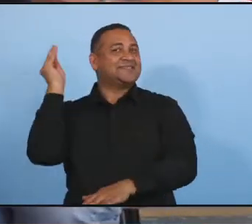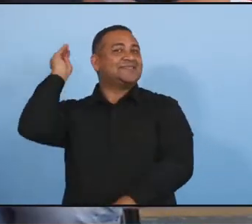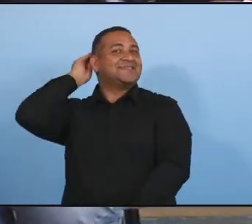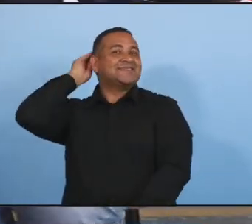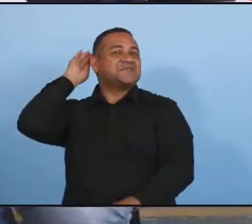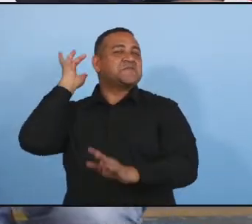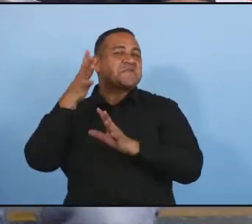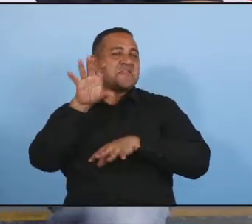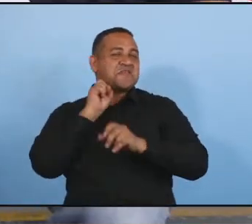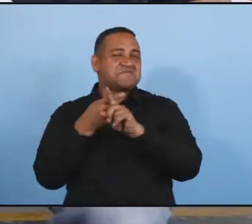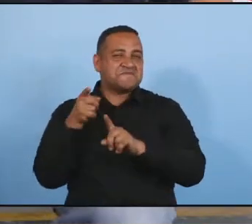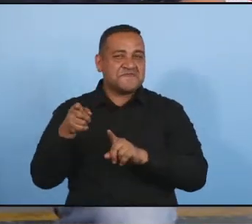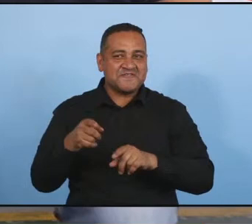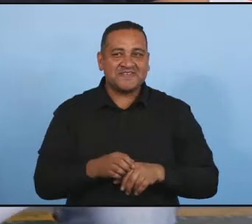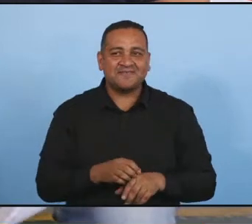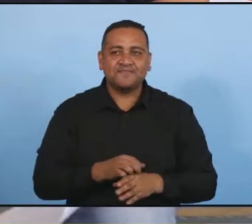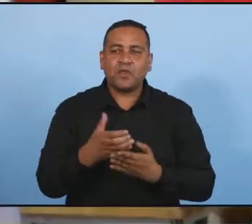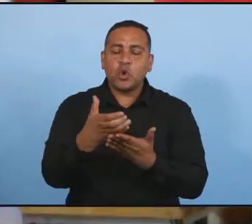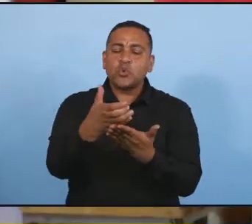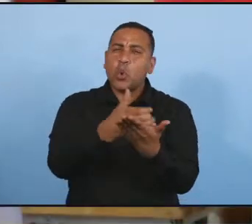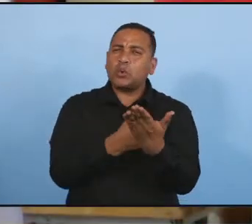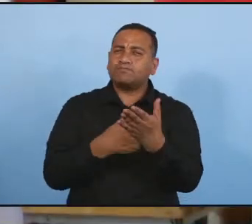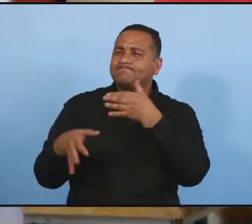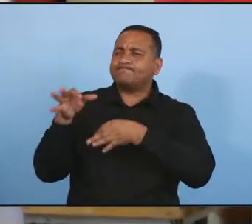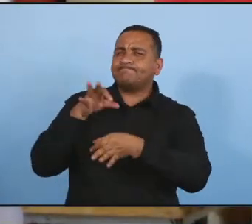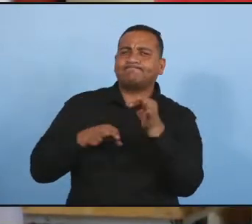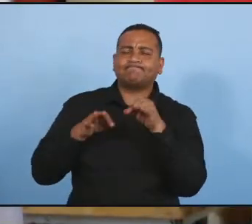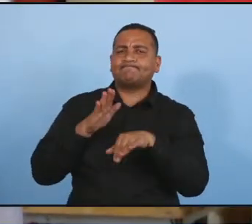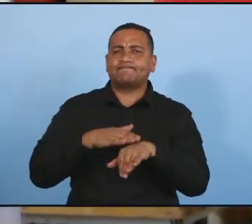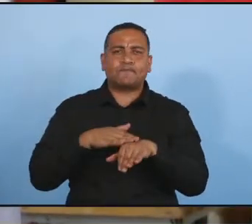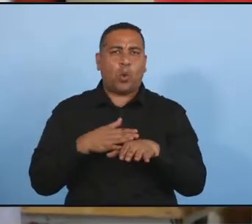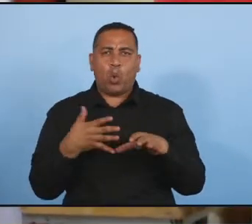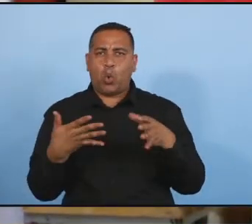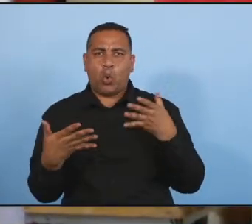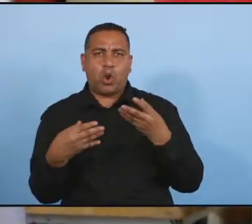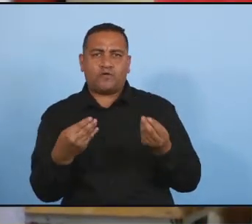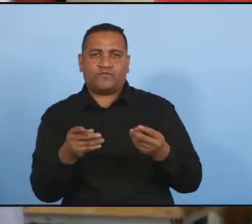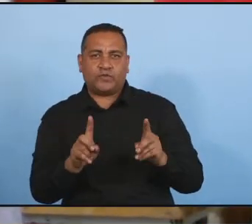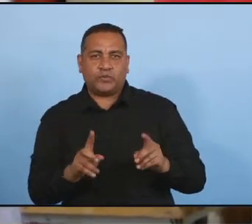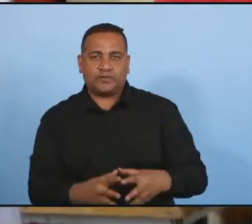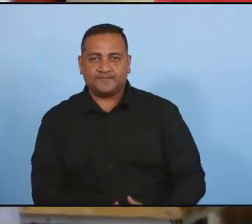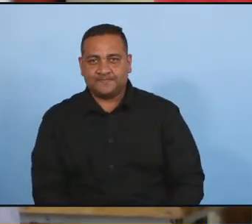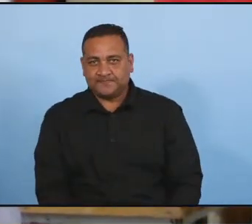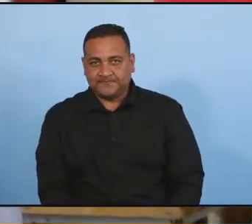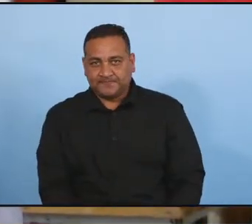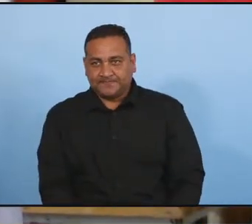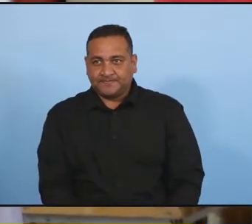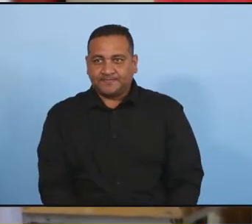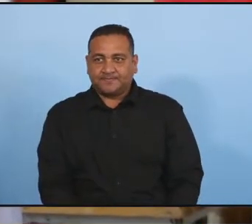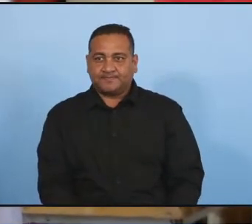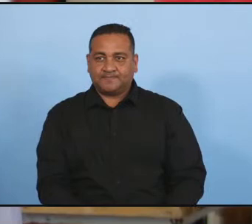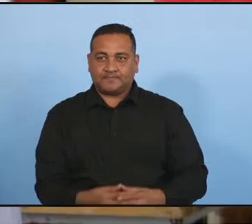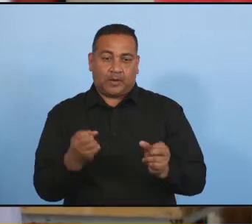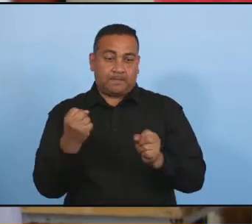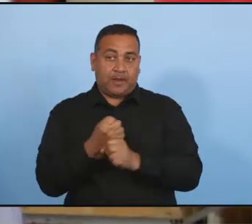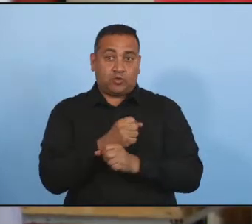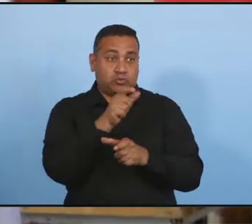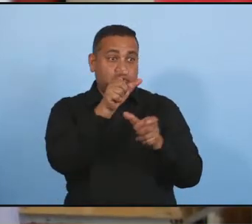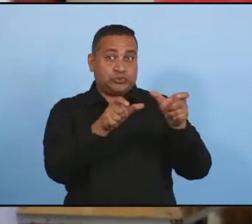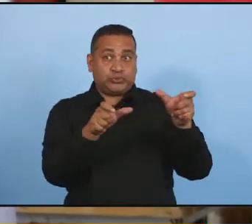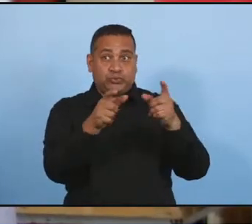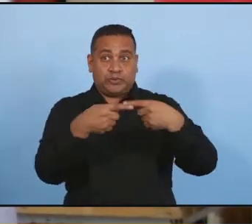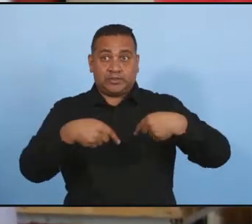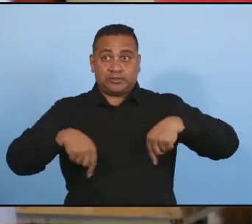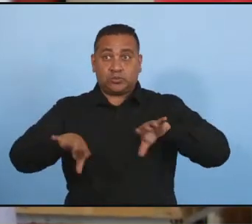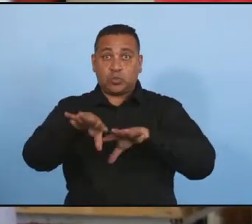tell us about the course. What can you tell us? The course is all about the students will learn about the